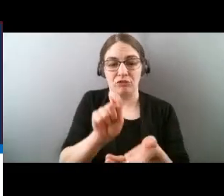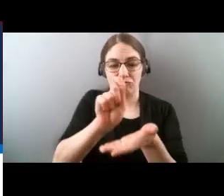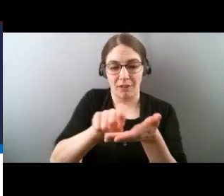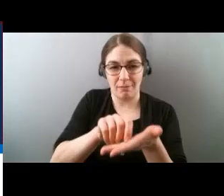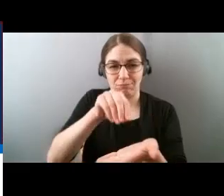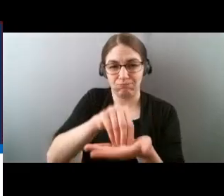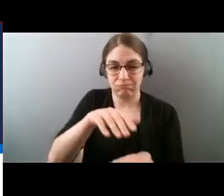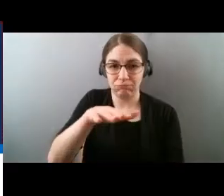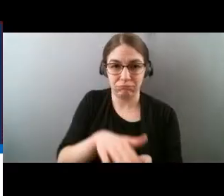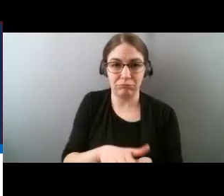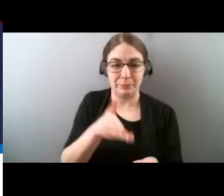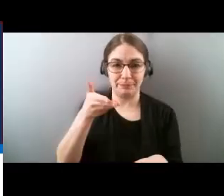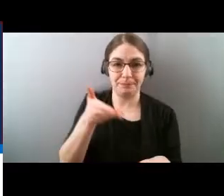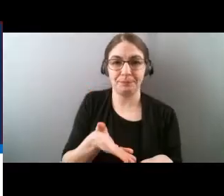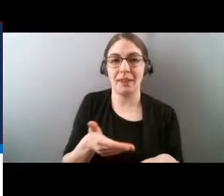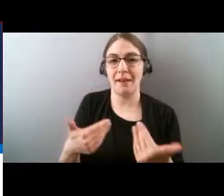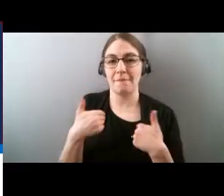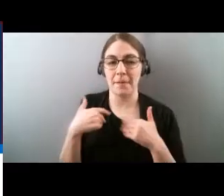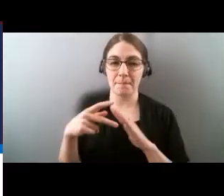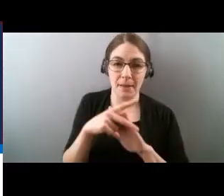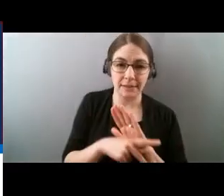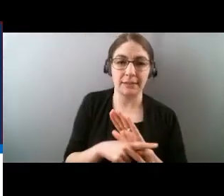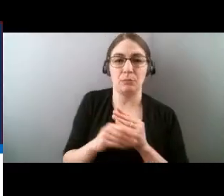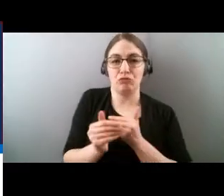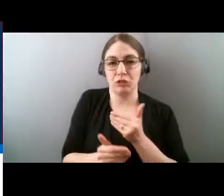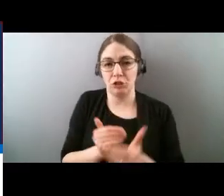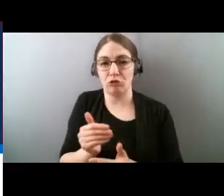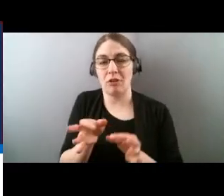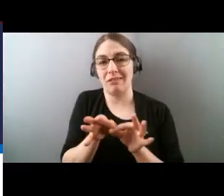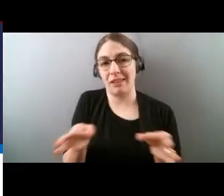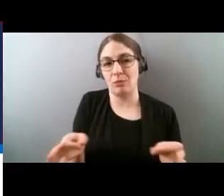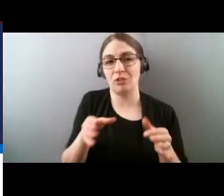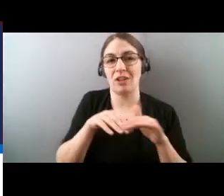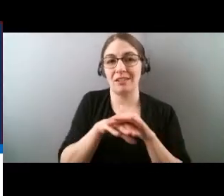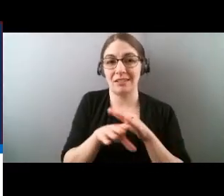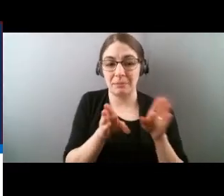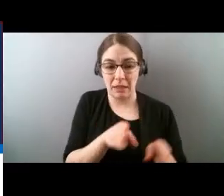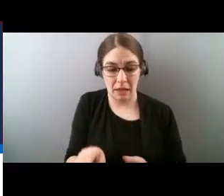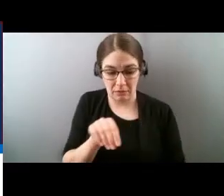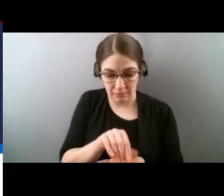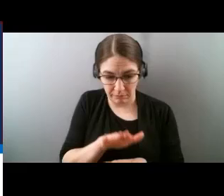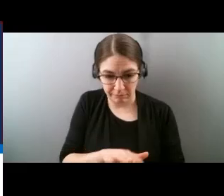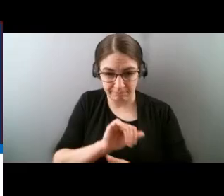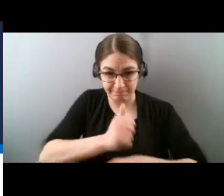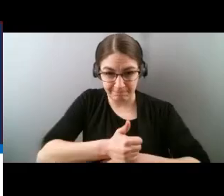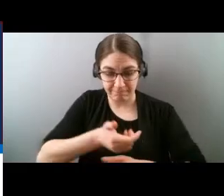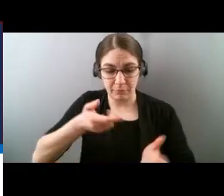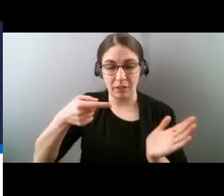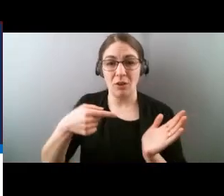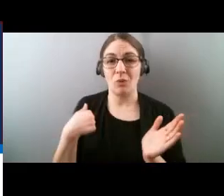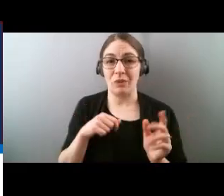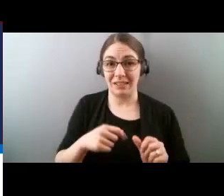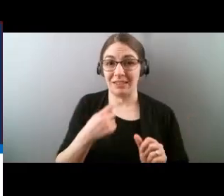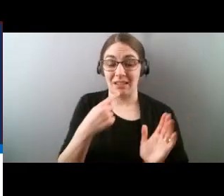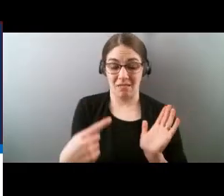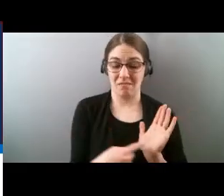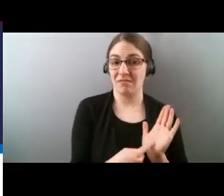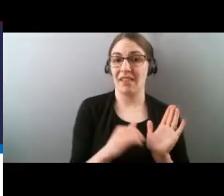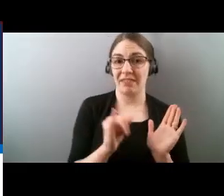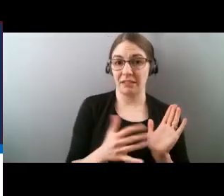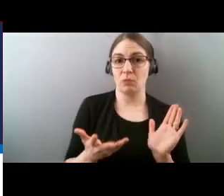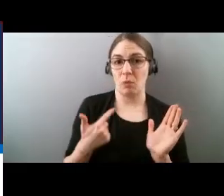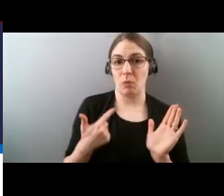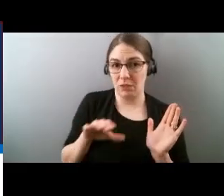a policy, a procedure, or a language access plan, we're able to say that this is what we do.